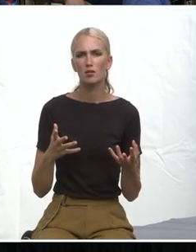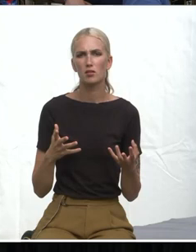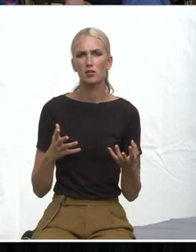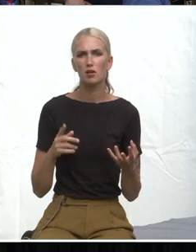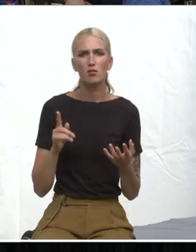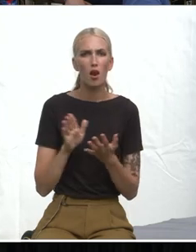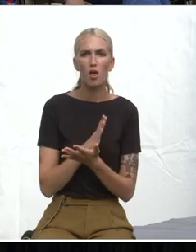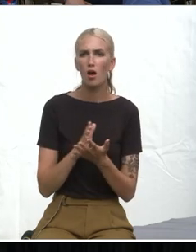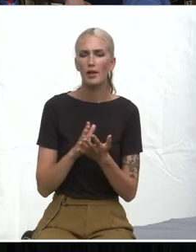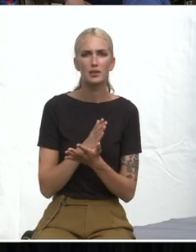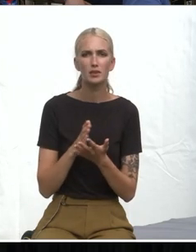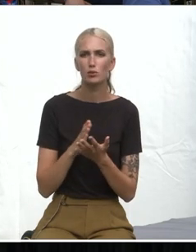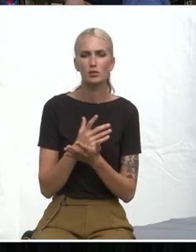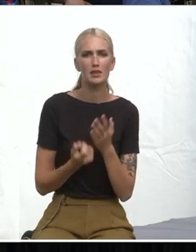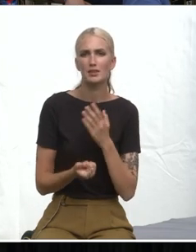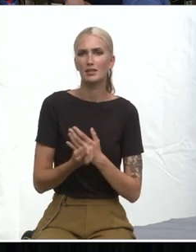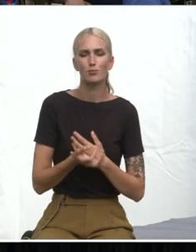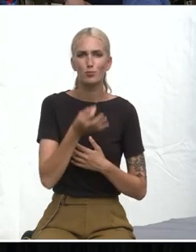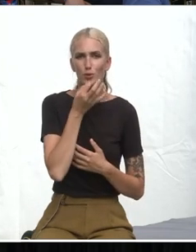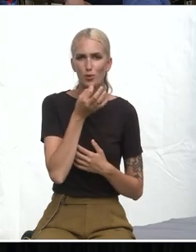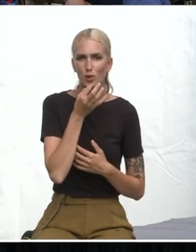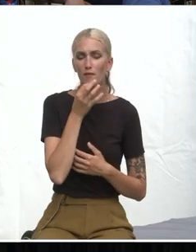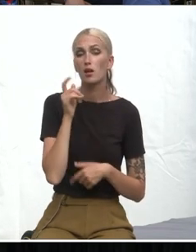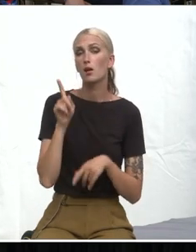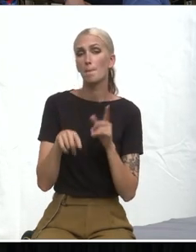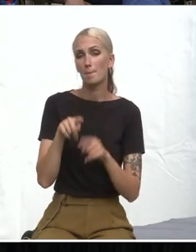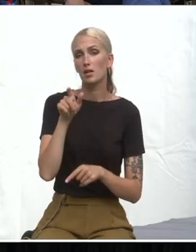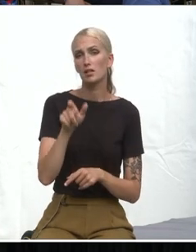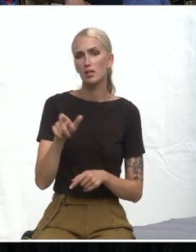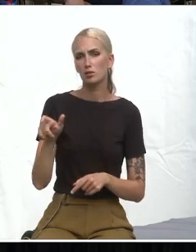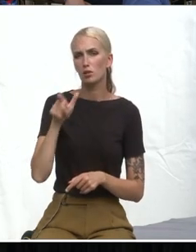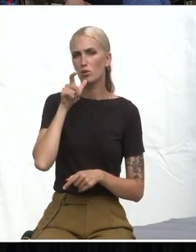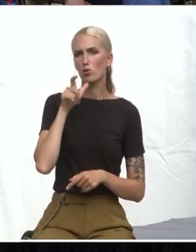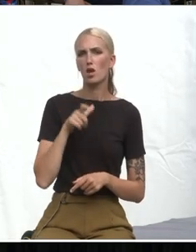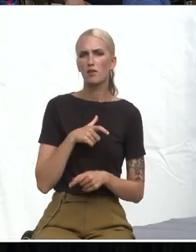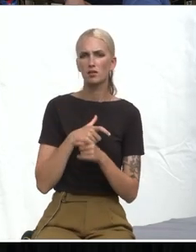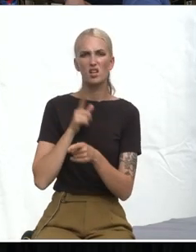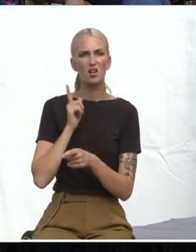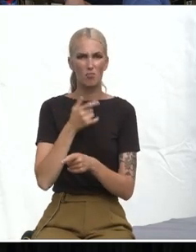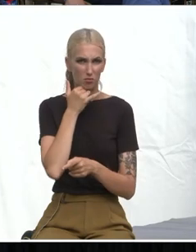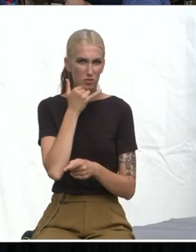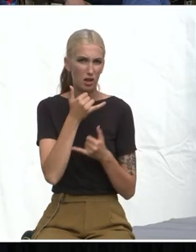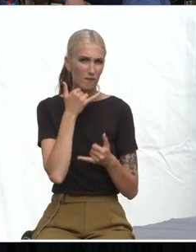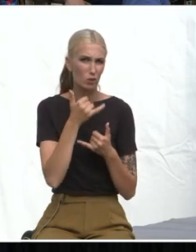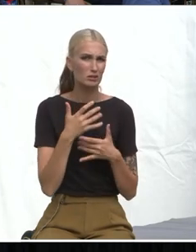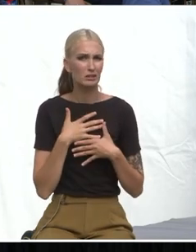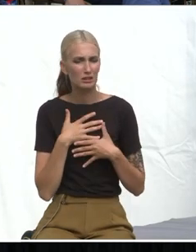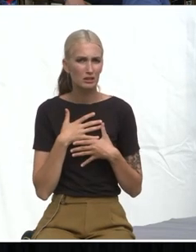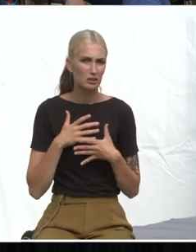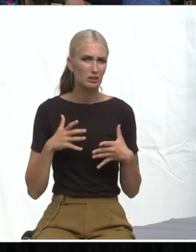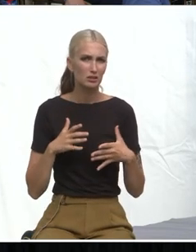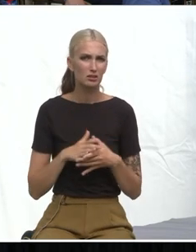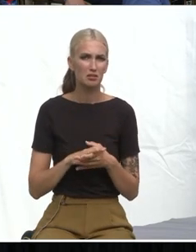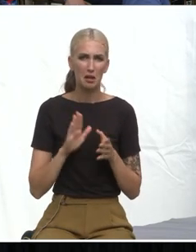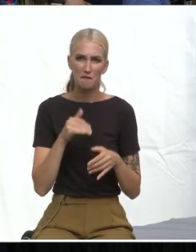single solution. Someone come to us and say that I need to do this by telephone. I can